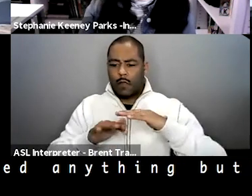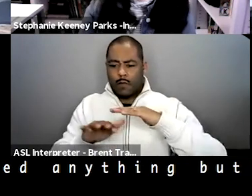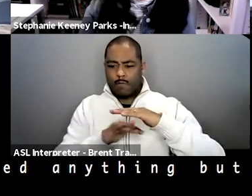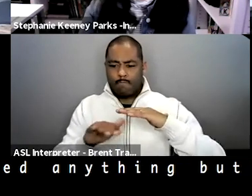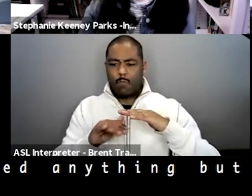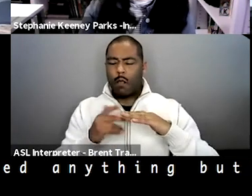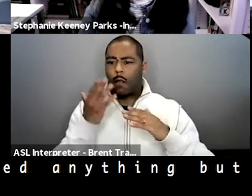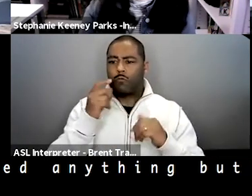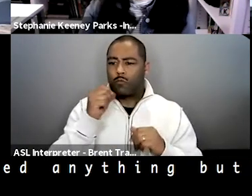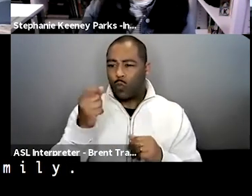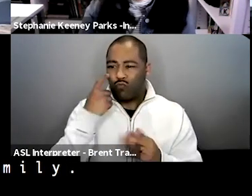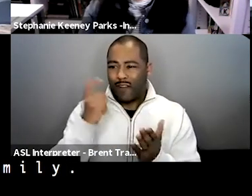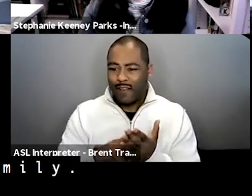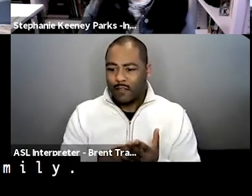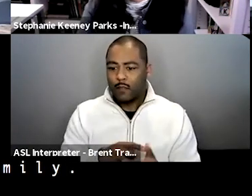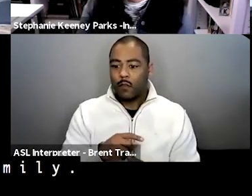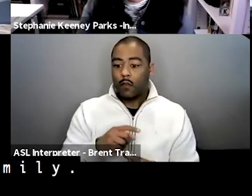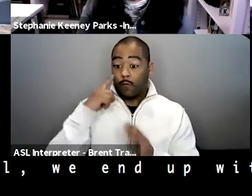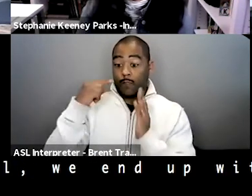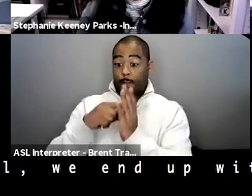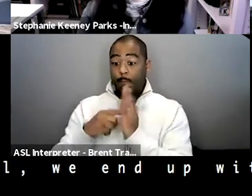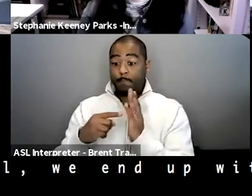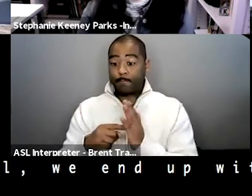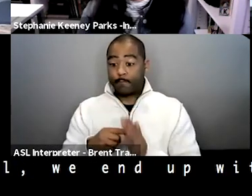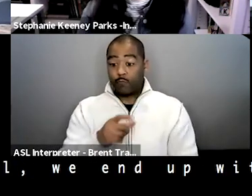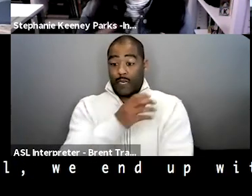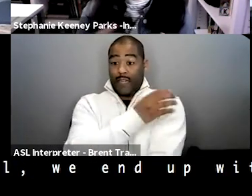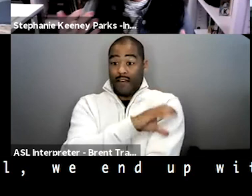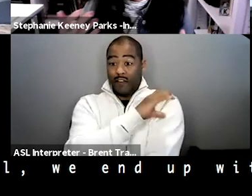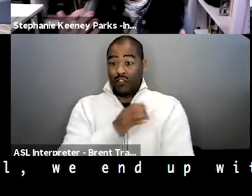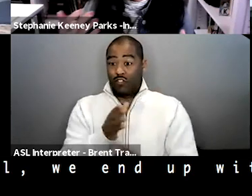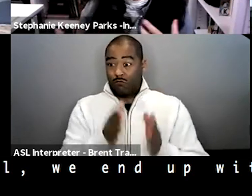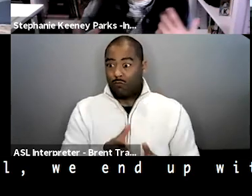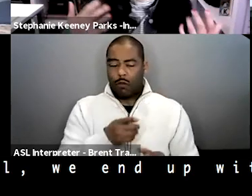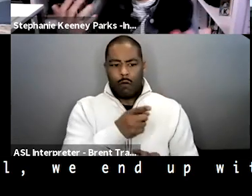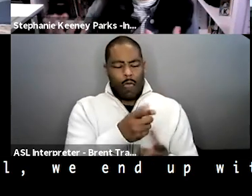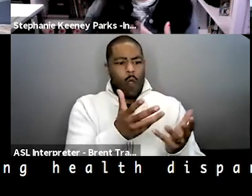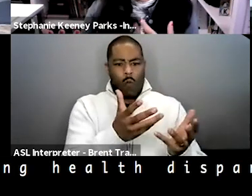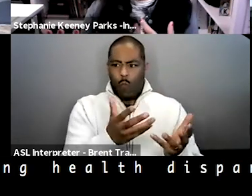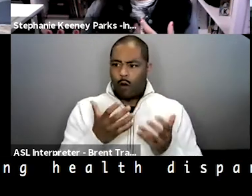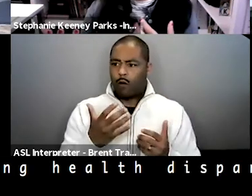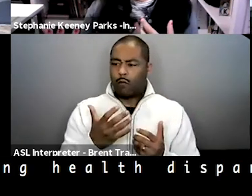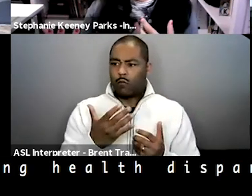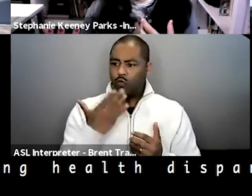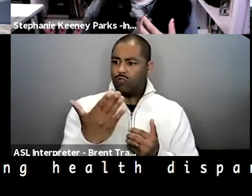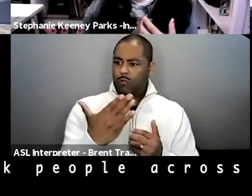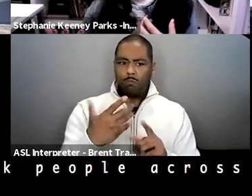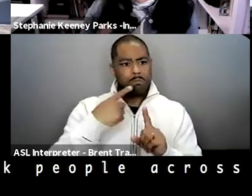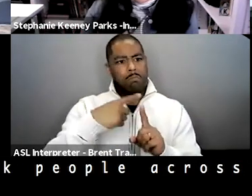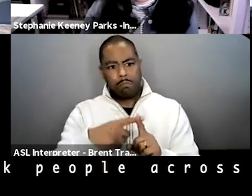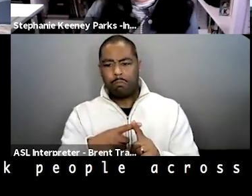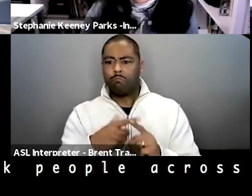Like, I've never run into a clinician who wanted anything but the best for a family, but yet and still, we end up with these